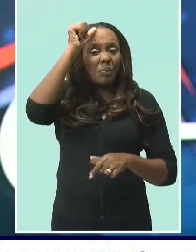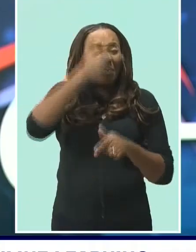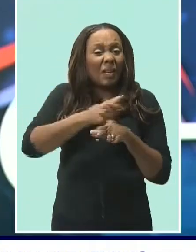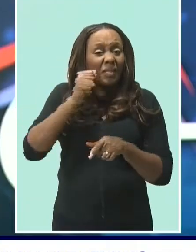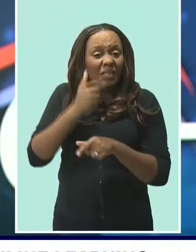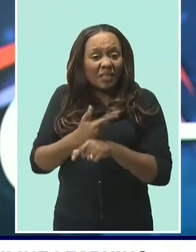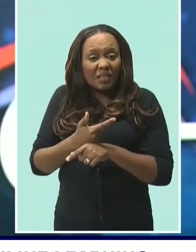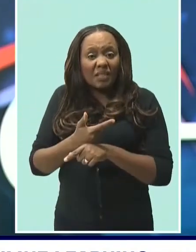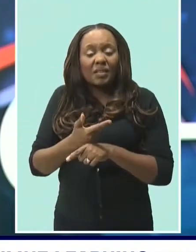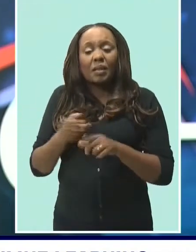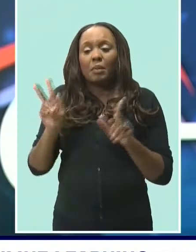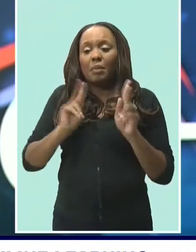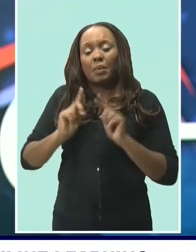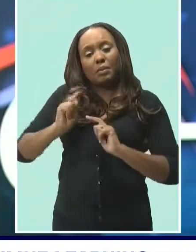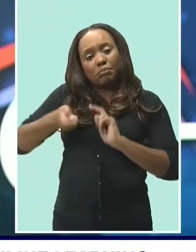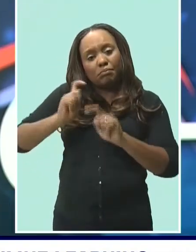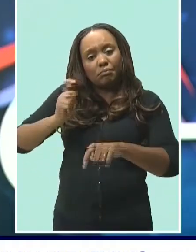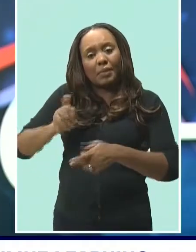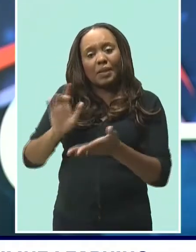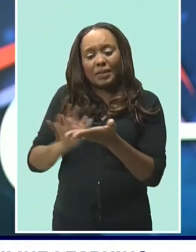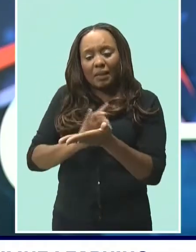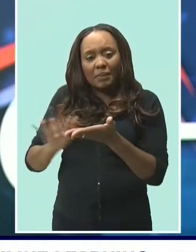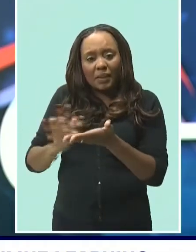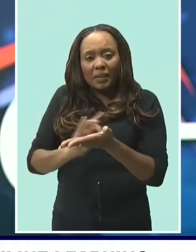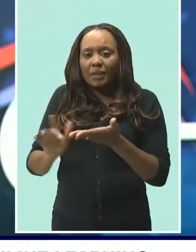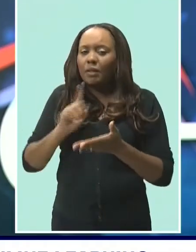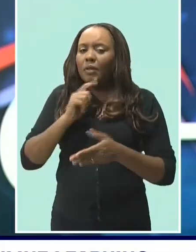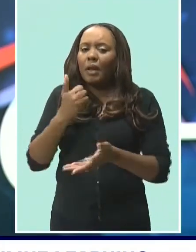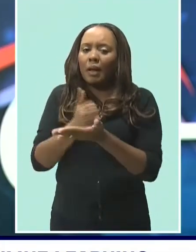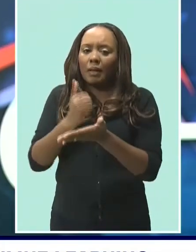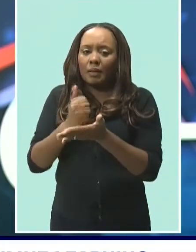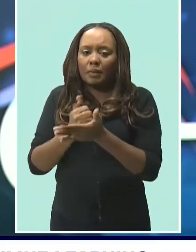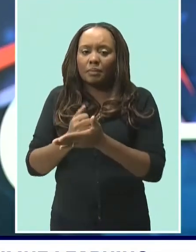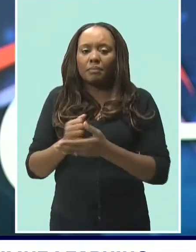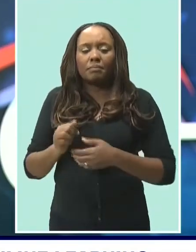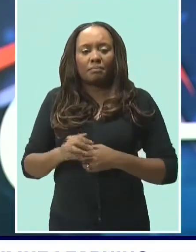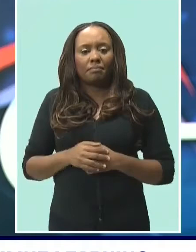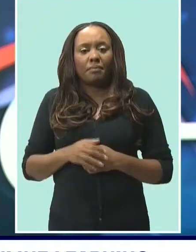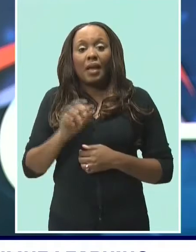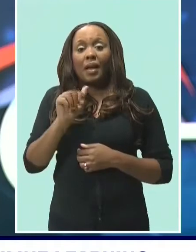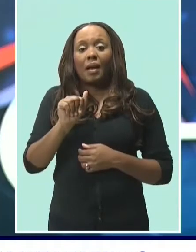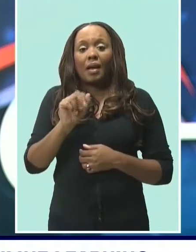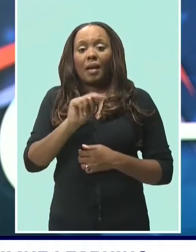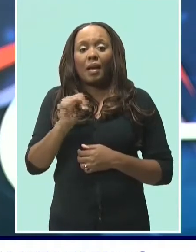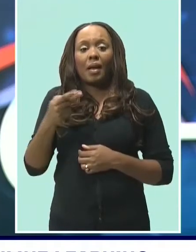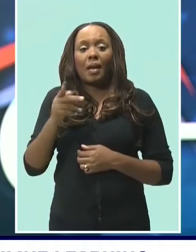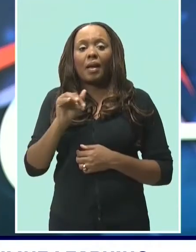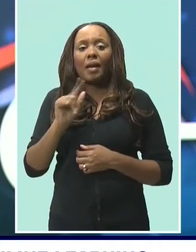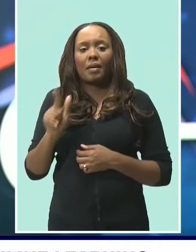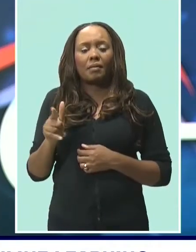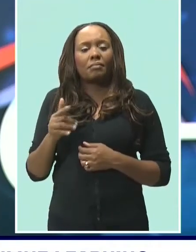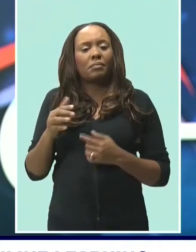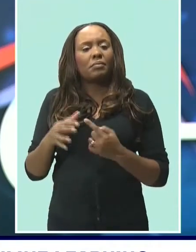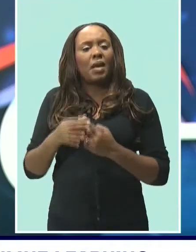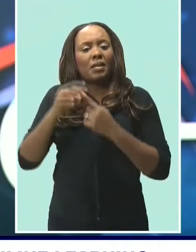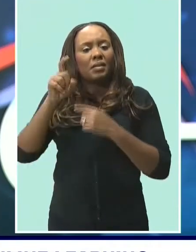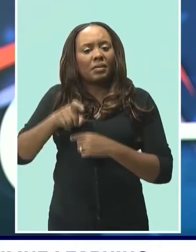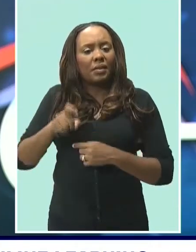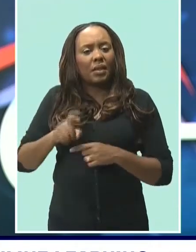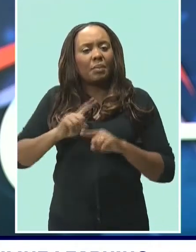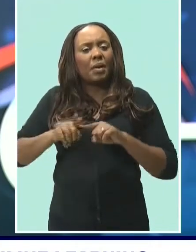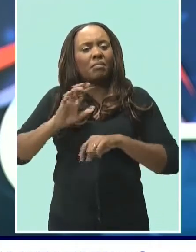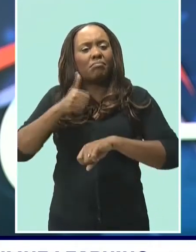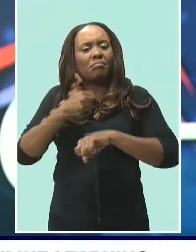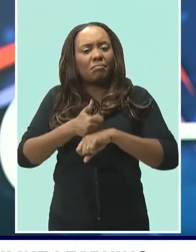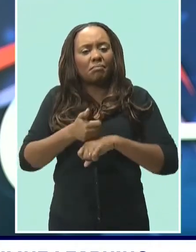students online. Ms. Bell says the school, which caters to pupils with special needs, has also adopted several strategies to ensure